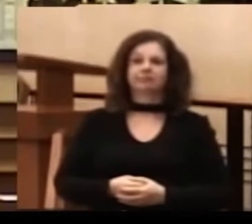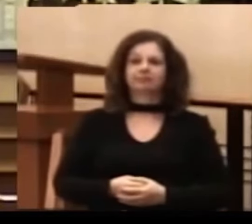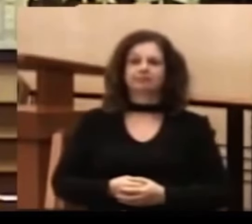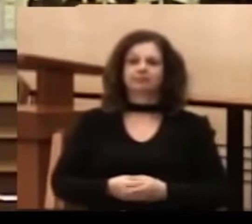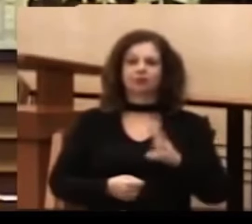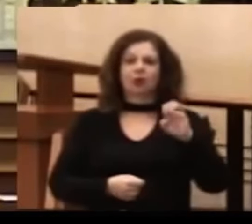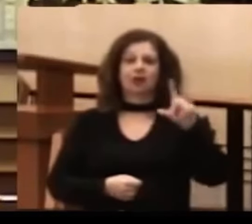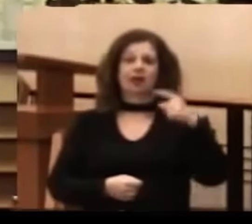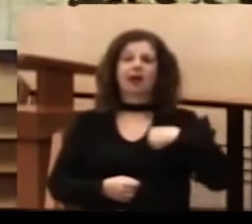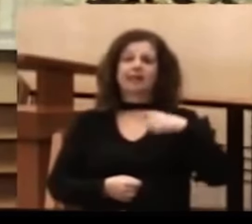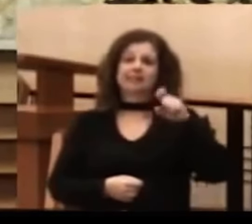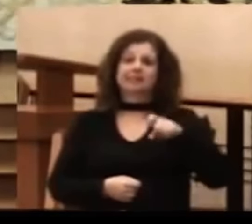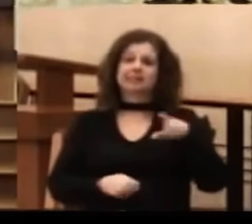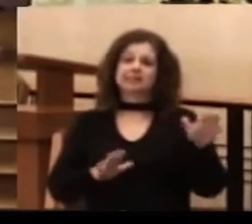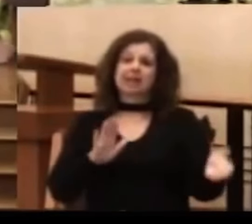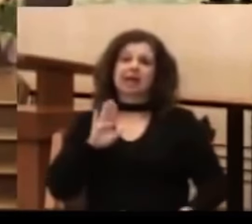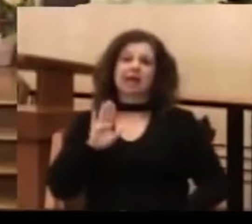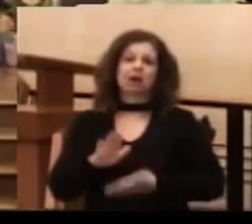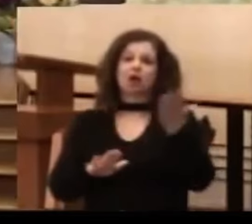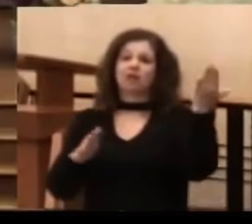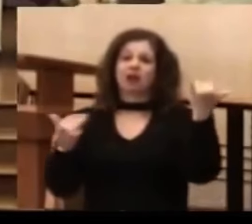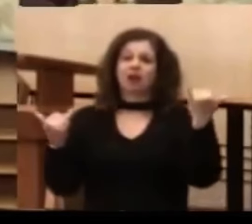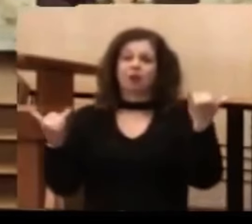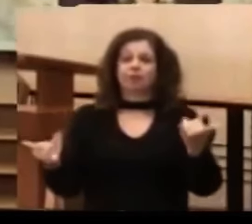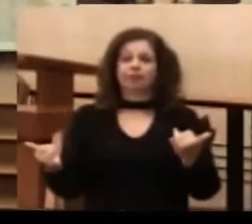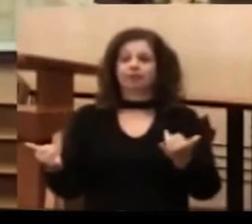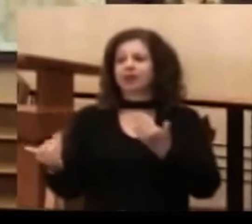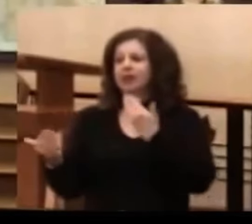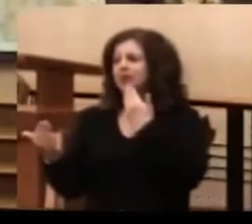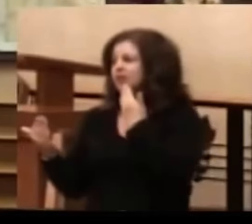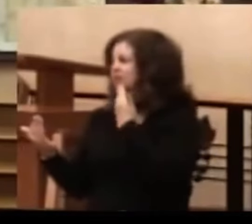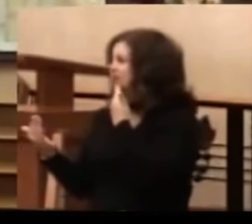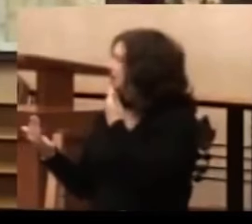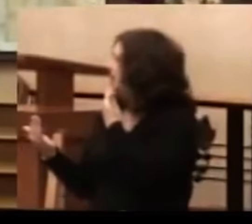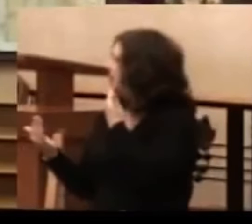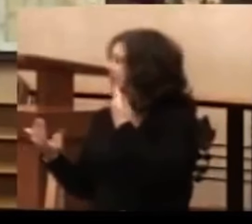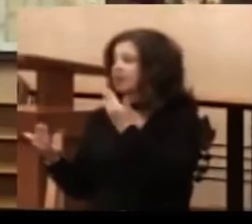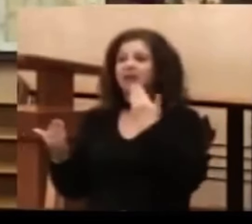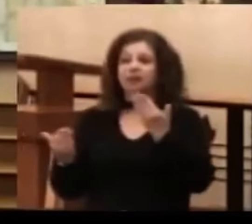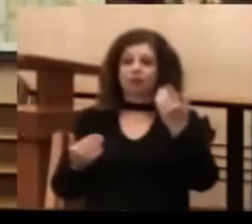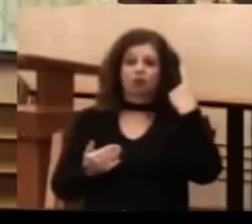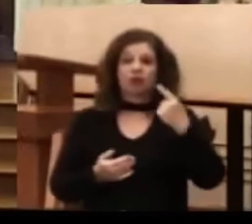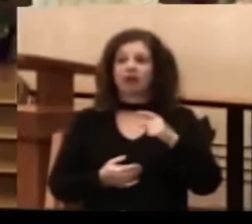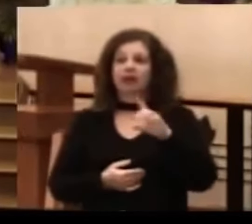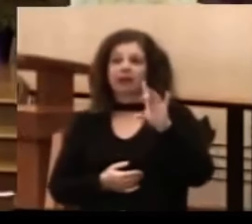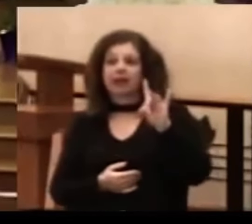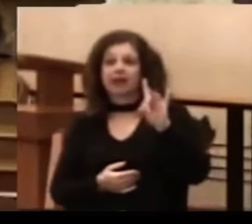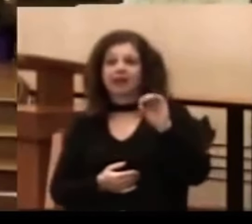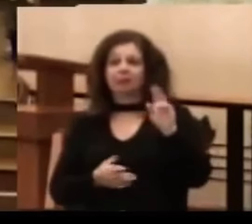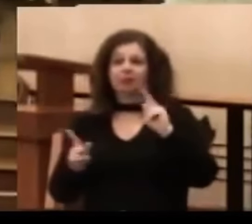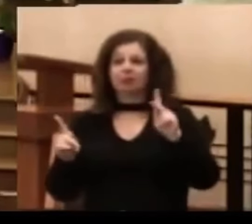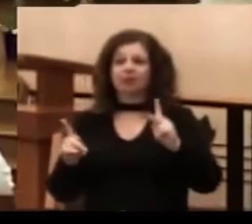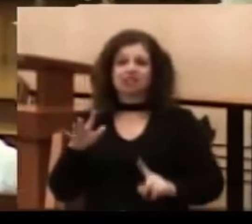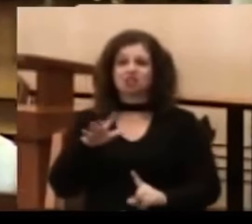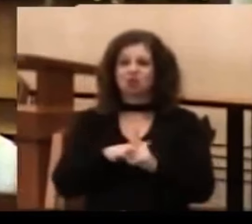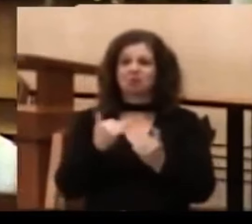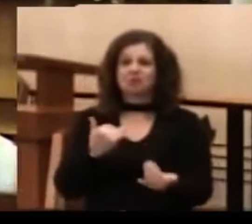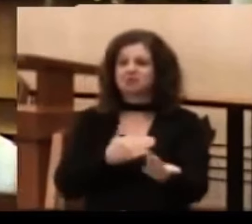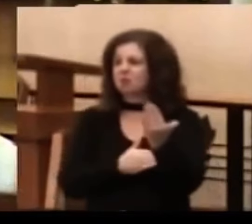I got to go now. You know, thanks to about the 8 of you who showed up this morning. The